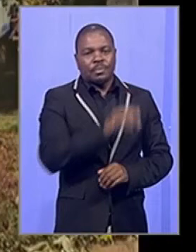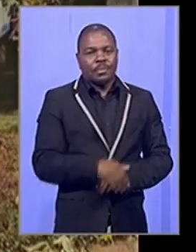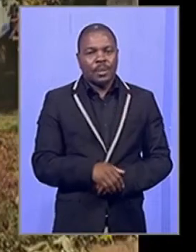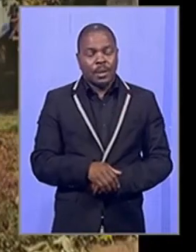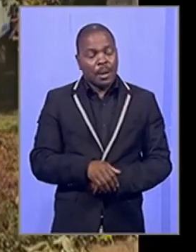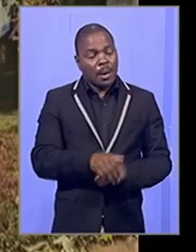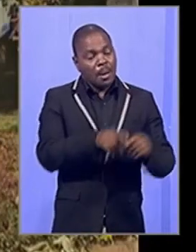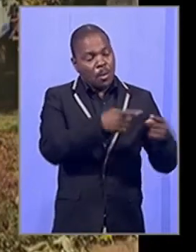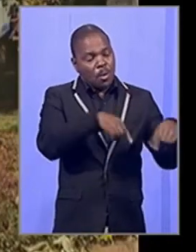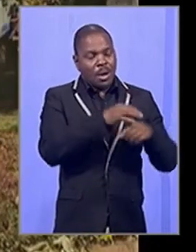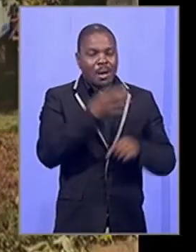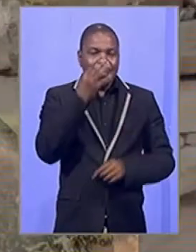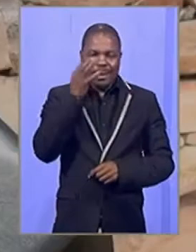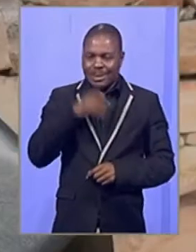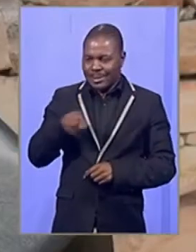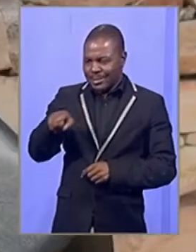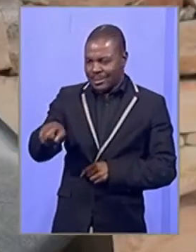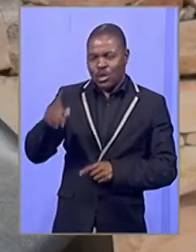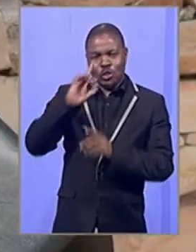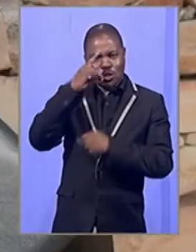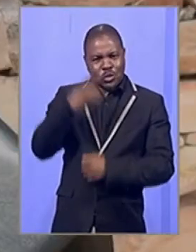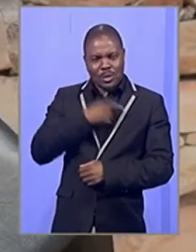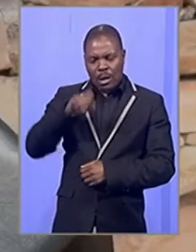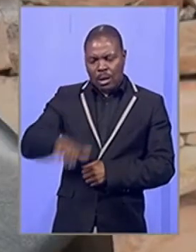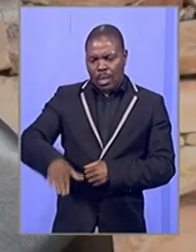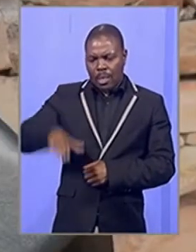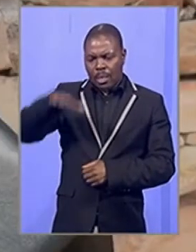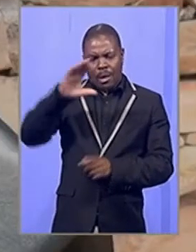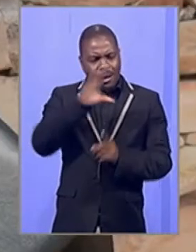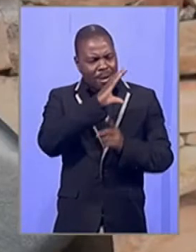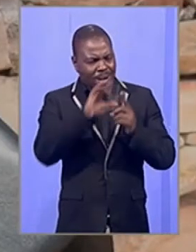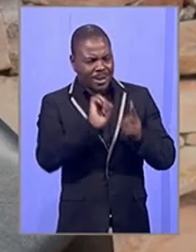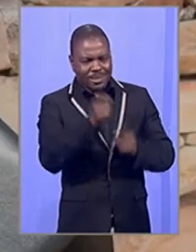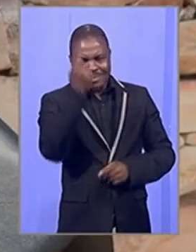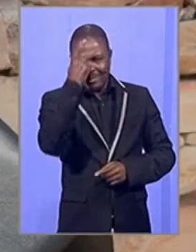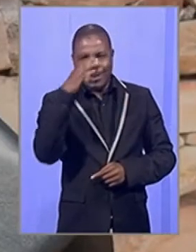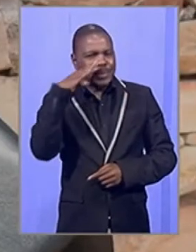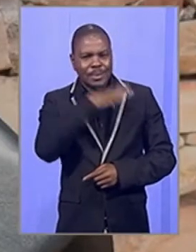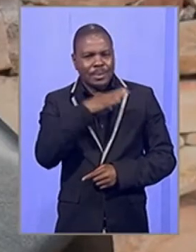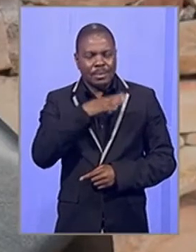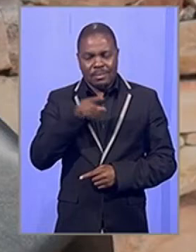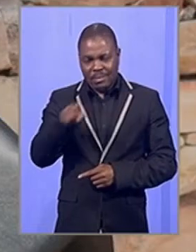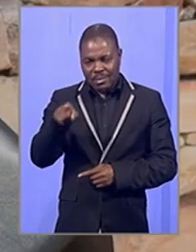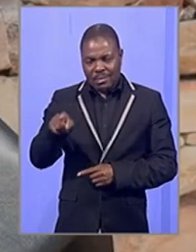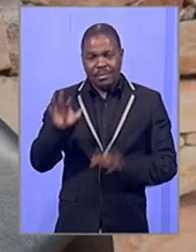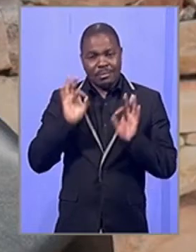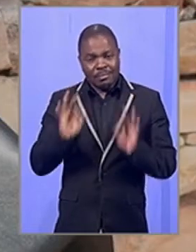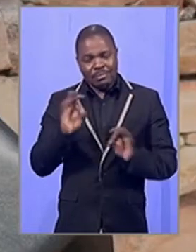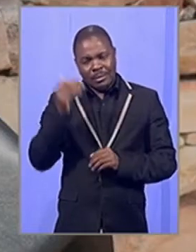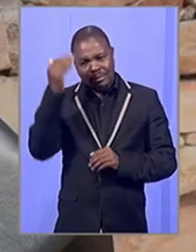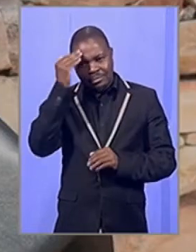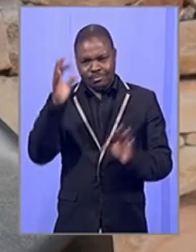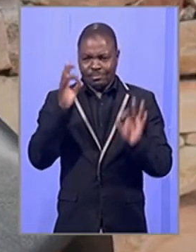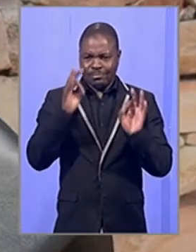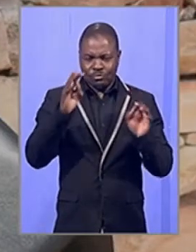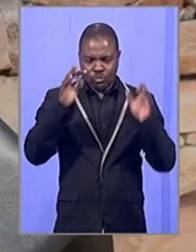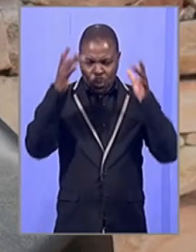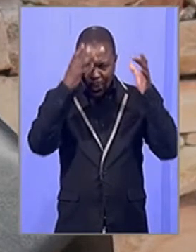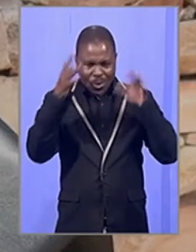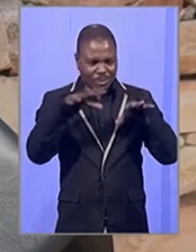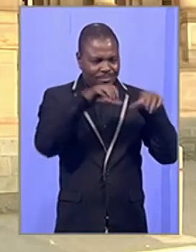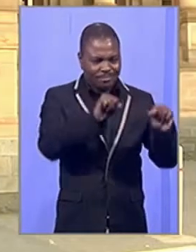re Masalanabo ga a godišwa go ya ka setšo sa Balobedu ka fao ga se a hlwa a butswa go ka ba